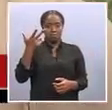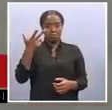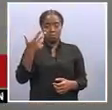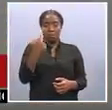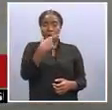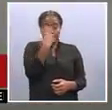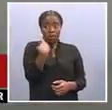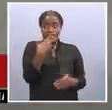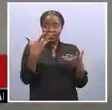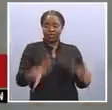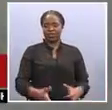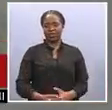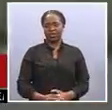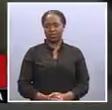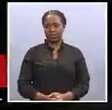face.